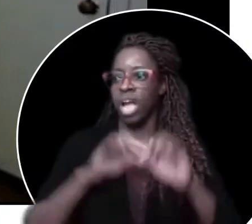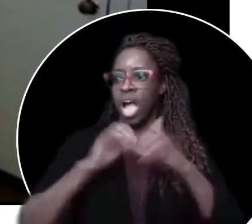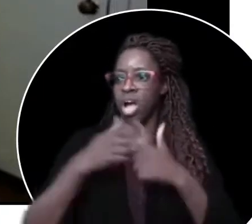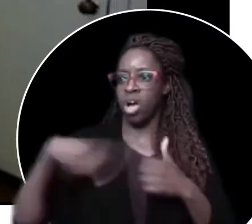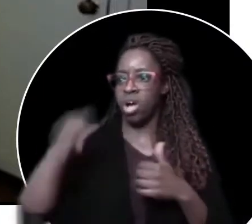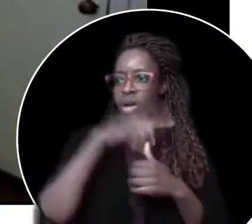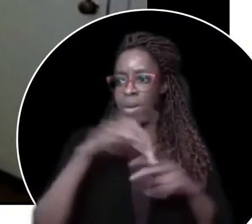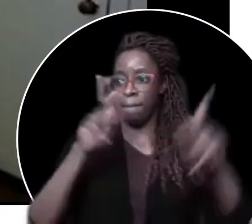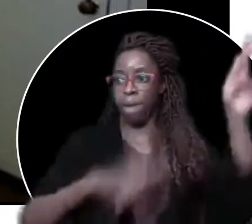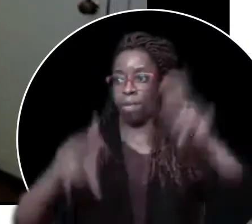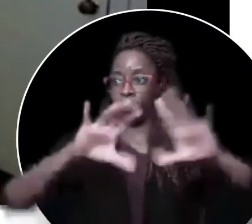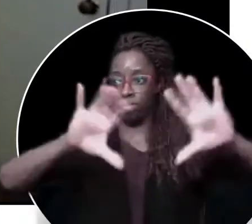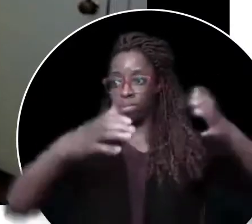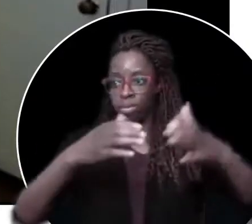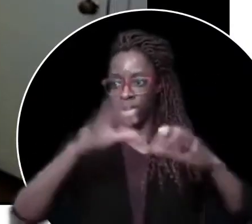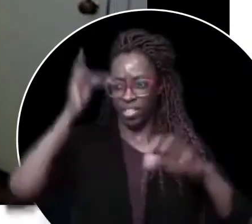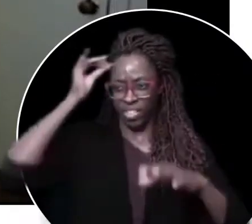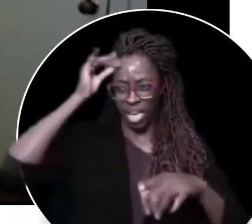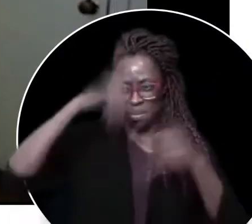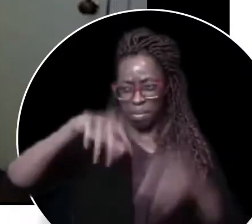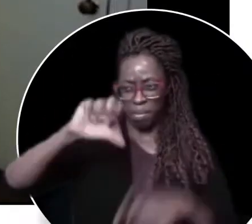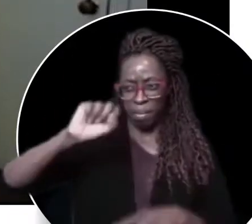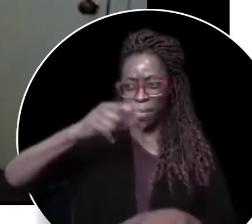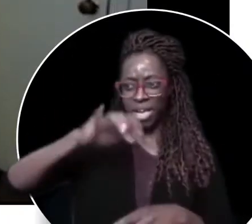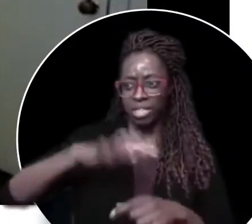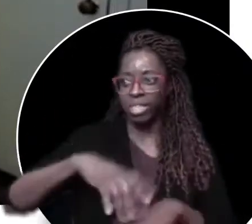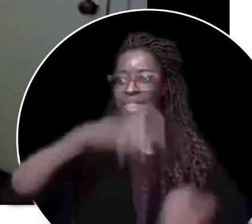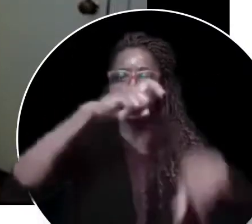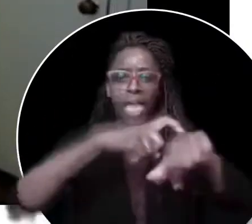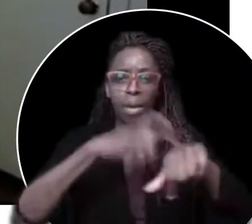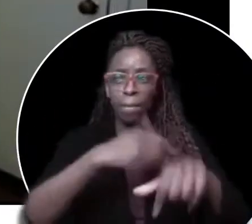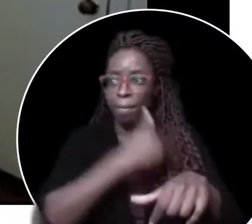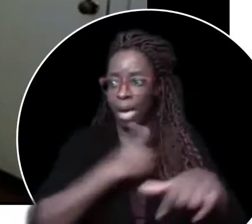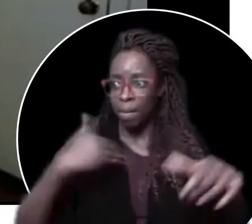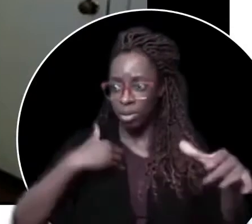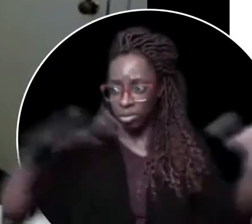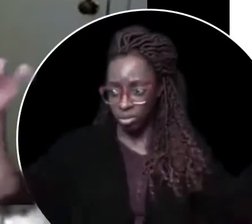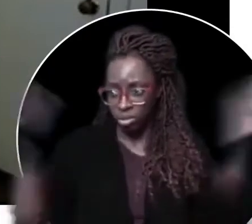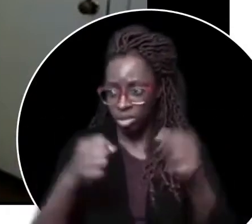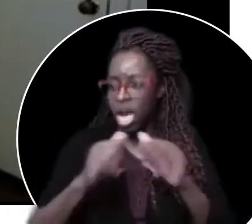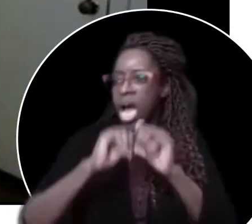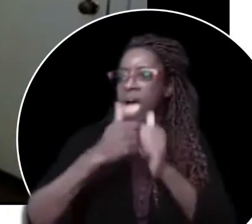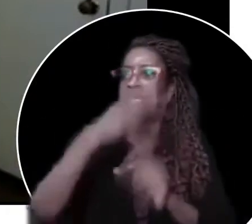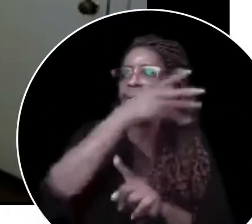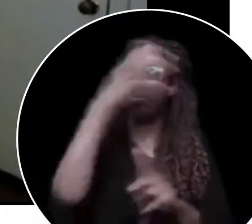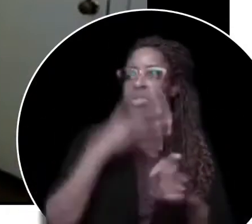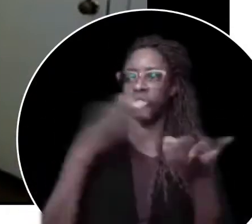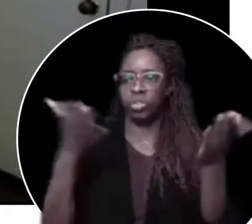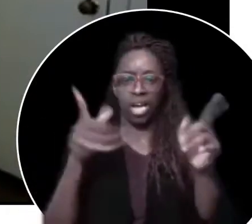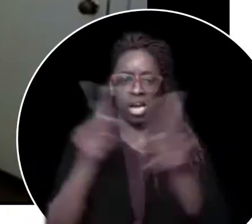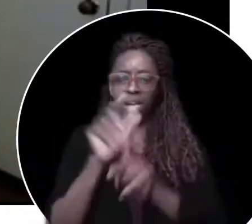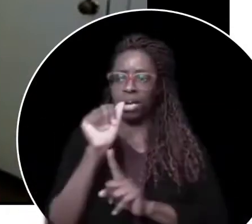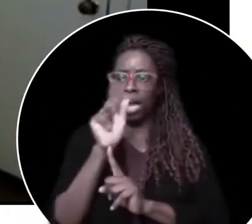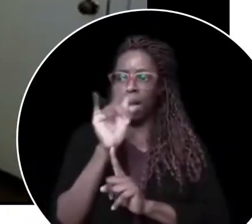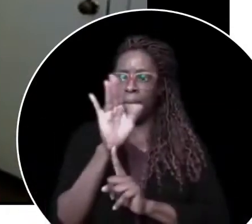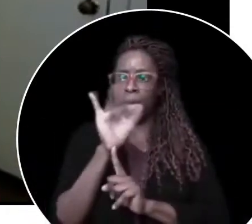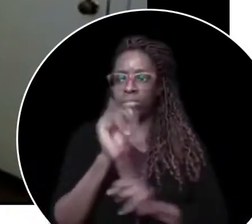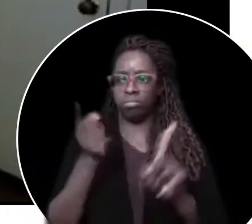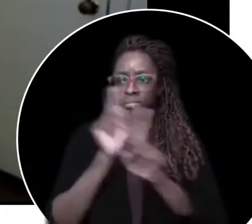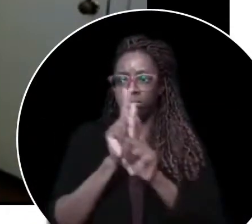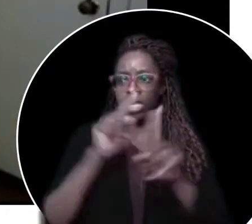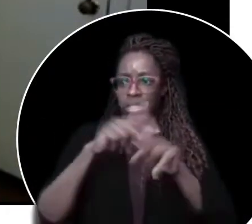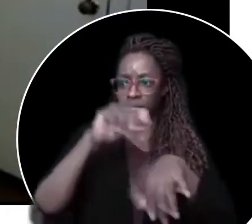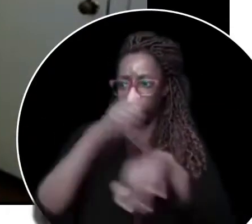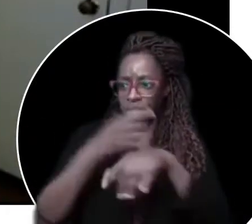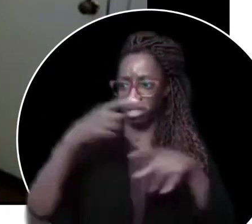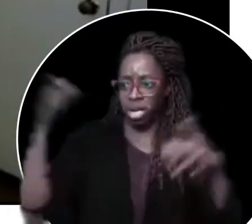colonialism, and how this vision of a nation of immigrants elides all the ways in which the U.S. creation of